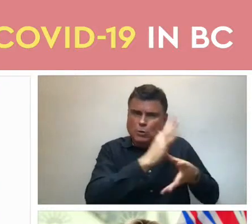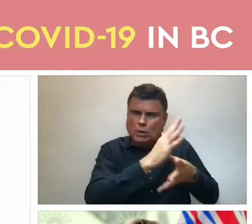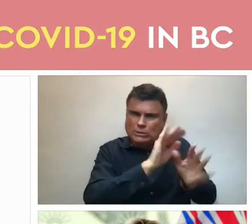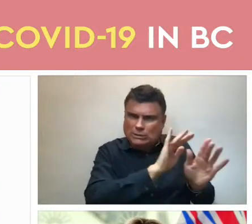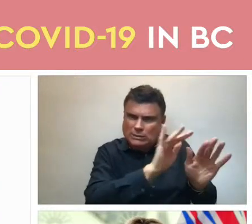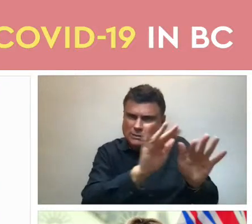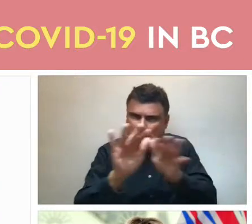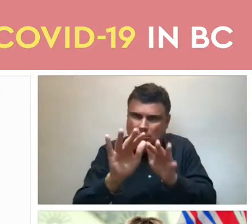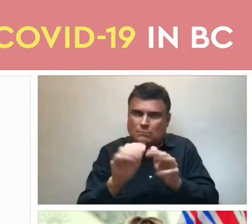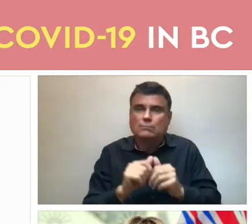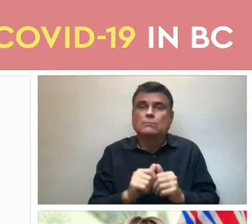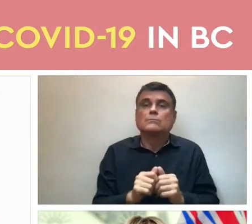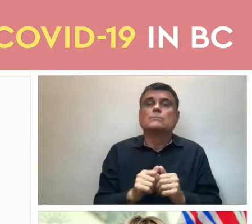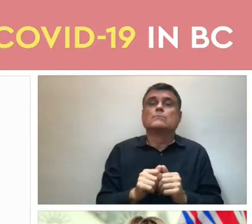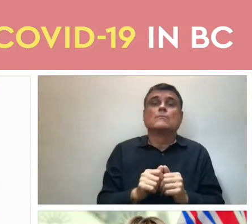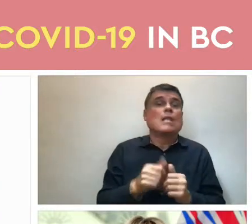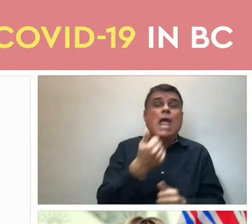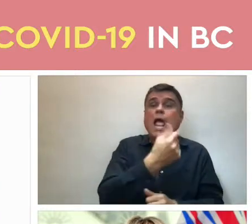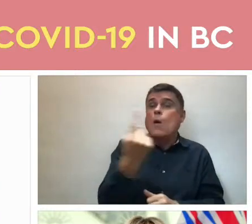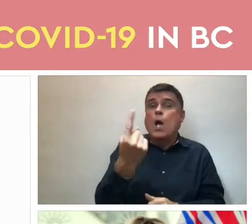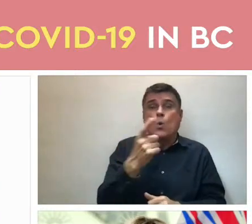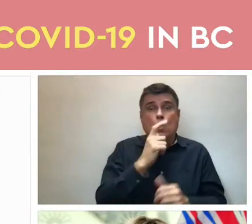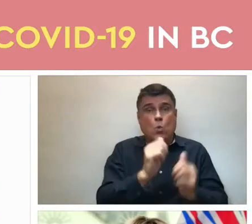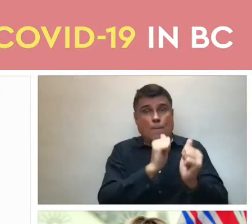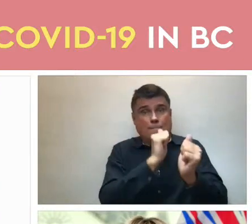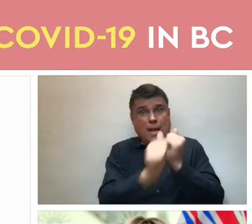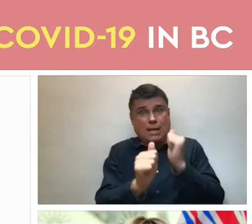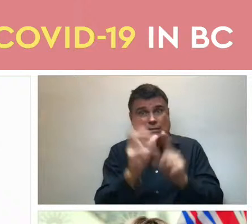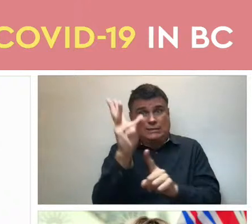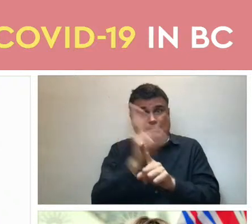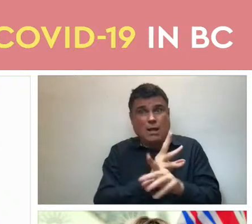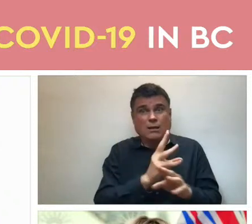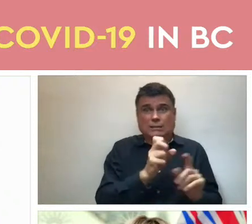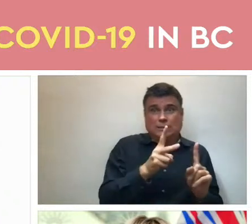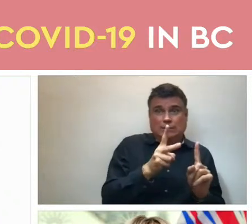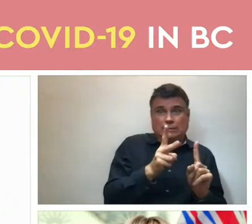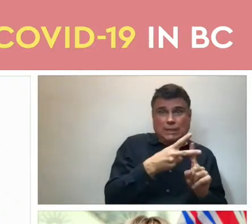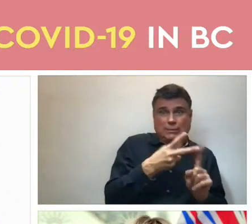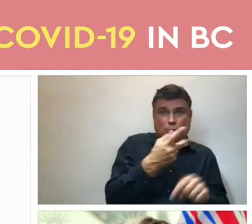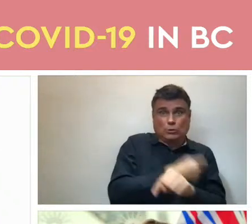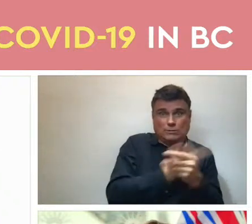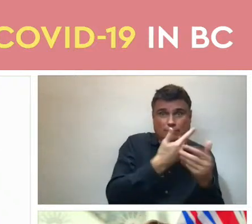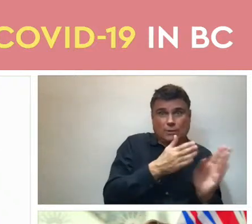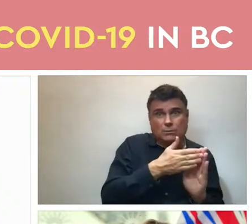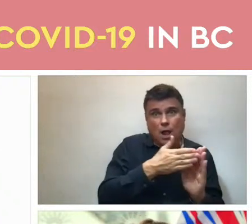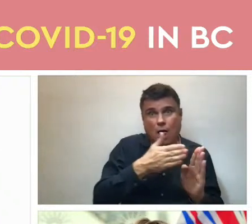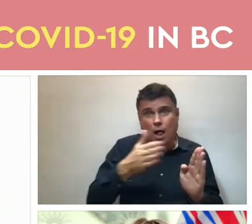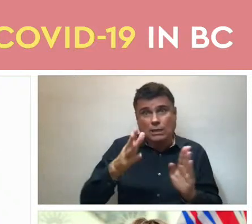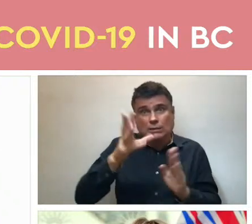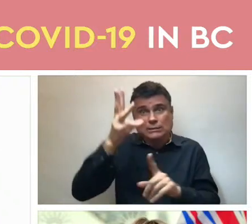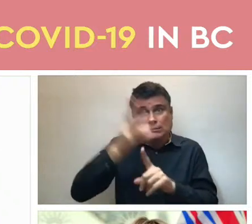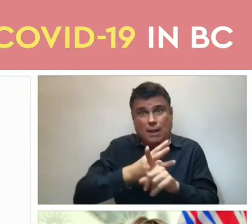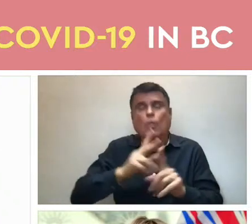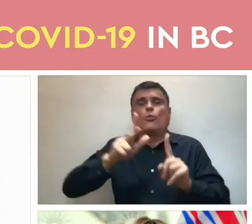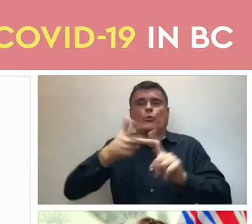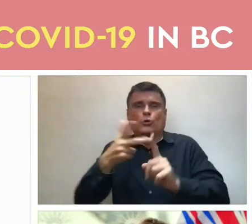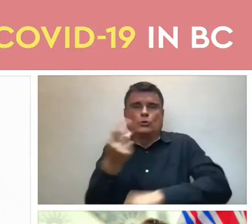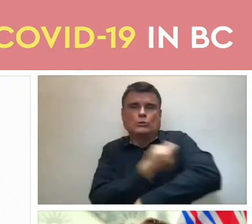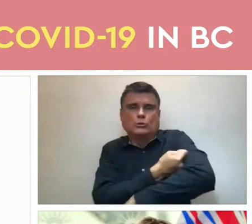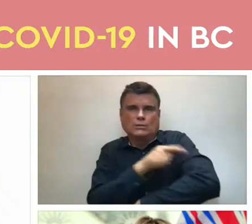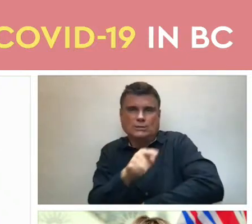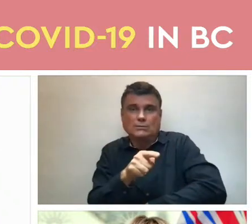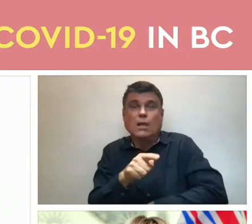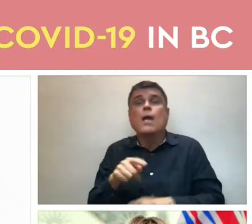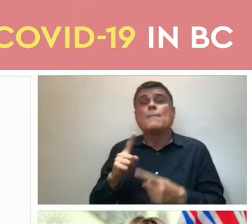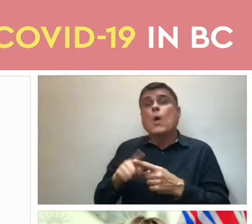anybody who reaches past 6 months, people who had 2 doses of AstraZeneca, and Indigenous people who we know